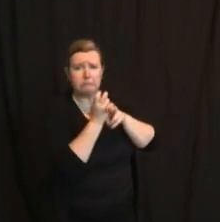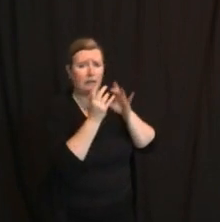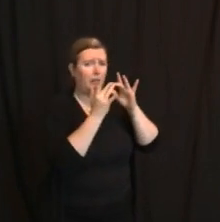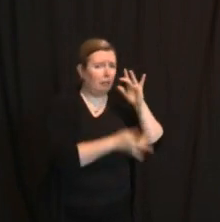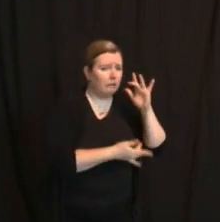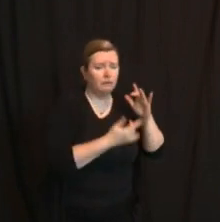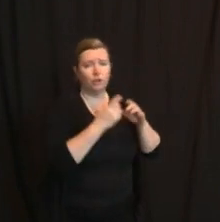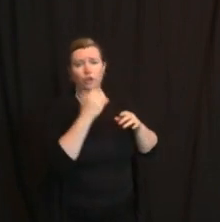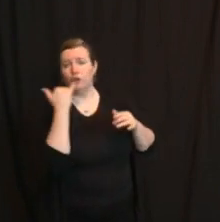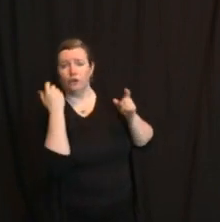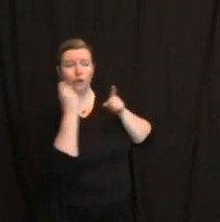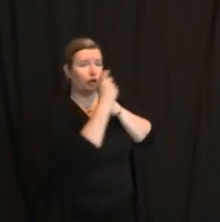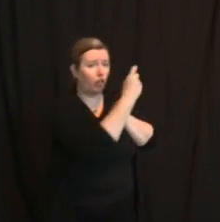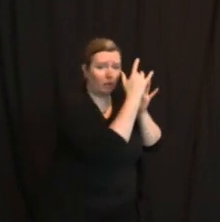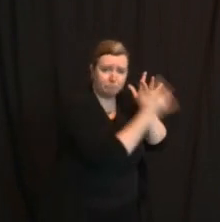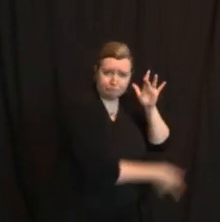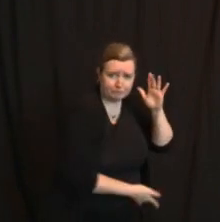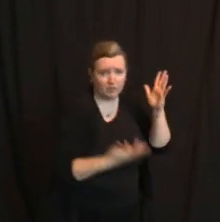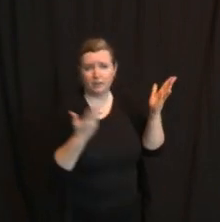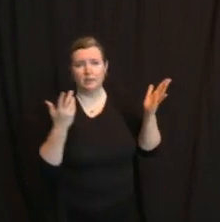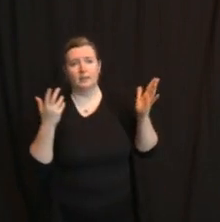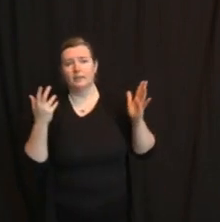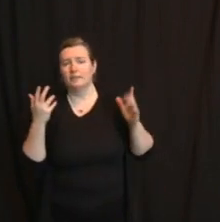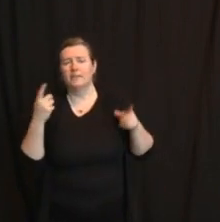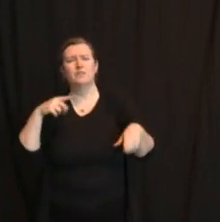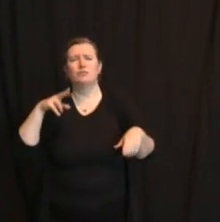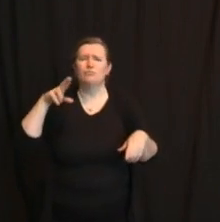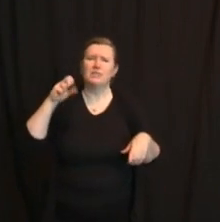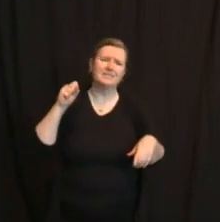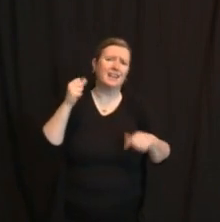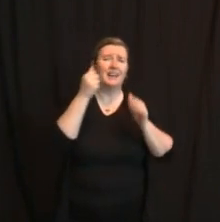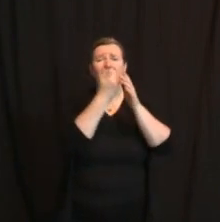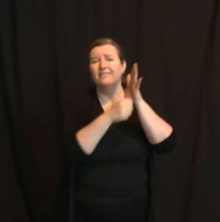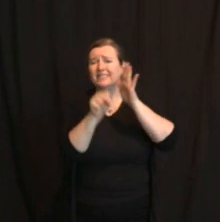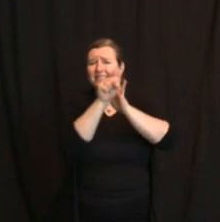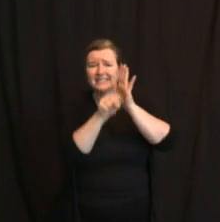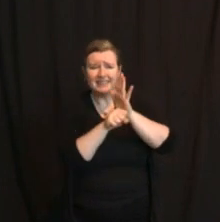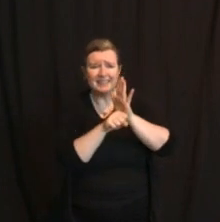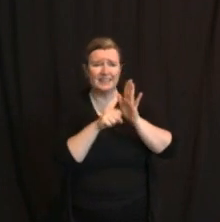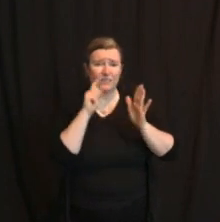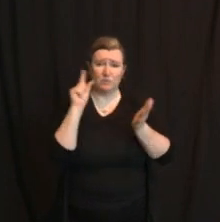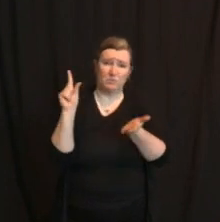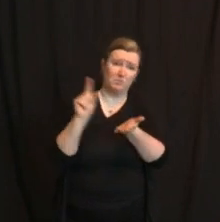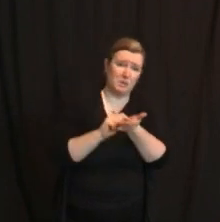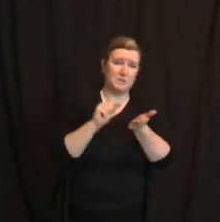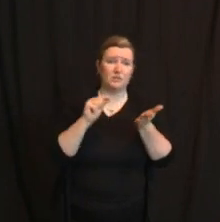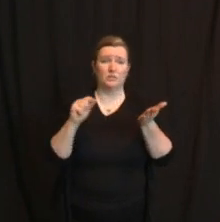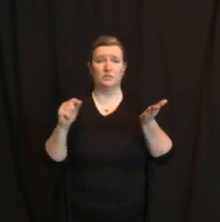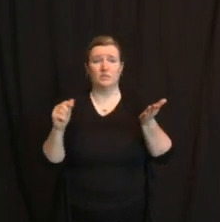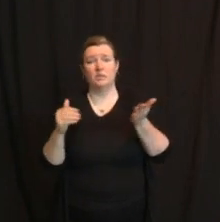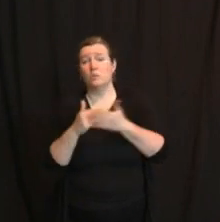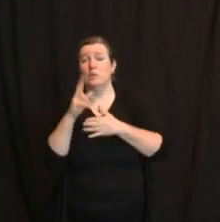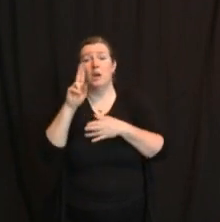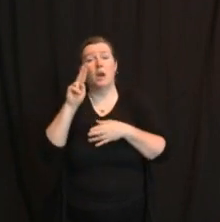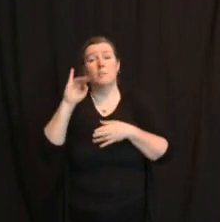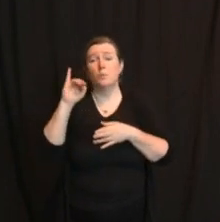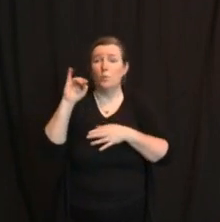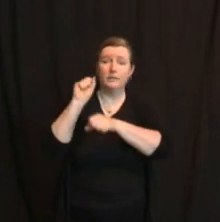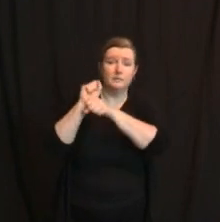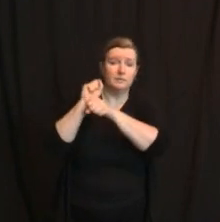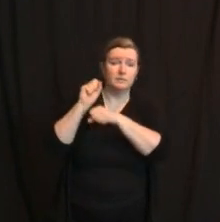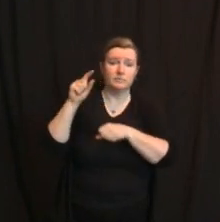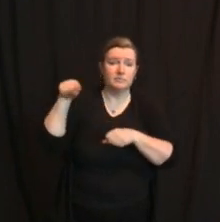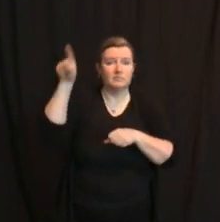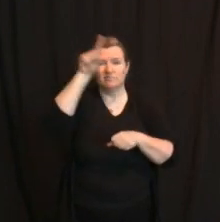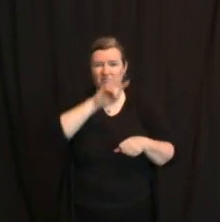that both the U.S. and each of the states announced the new unemployment claims, and we thought it was a good time to ask the Commissioner to join